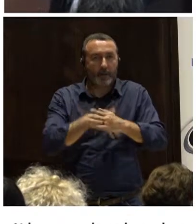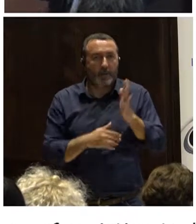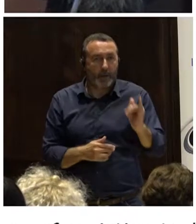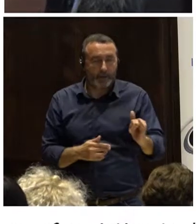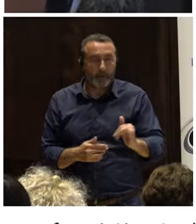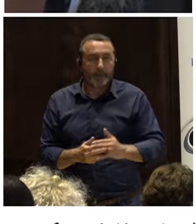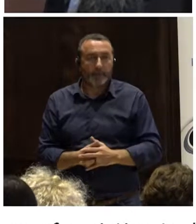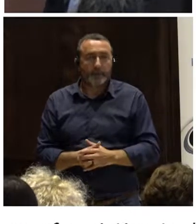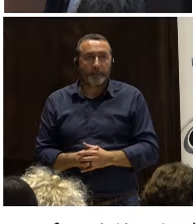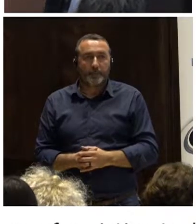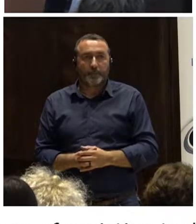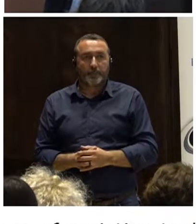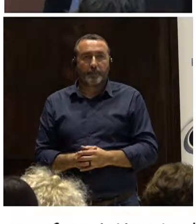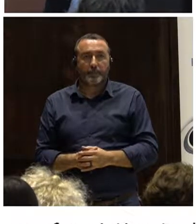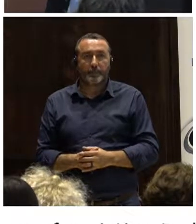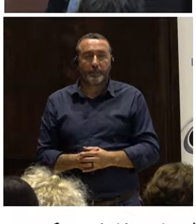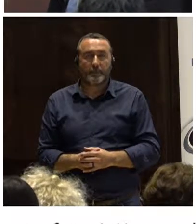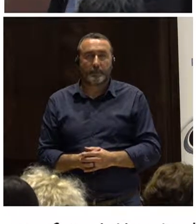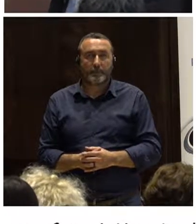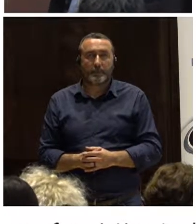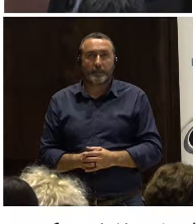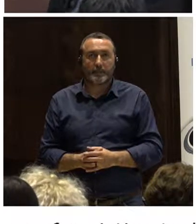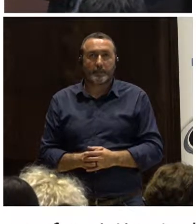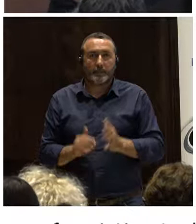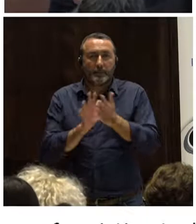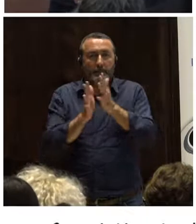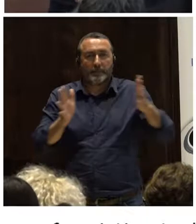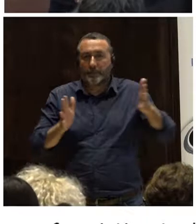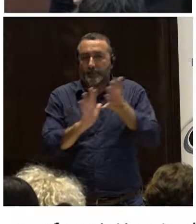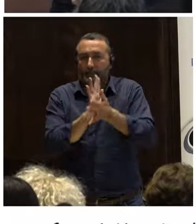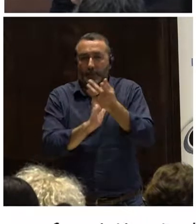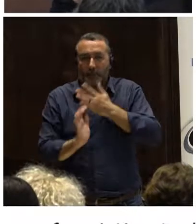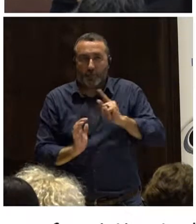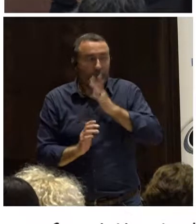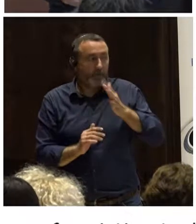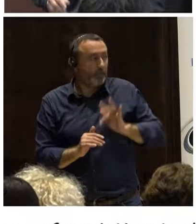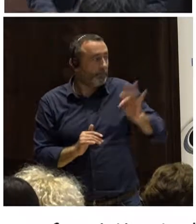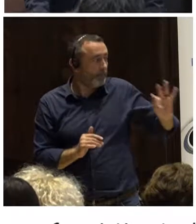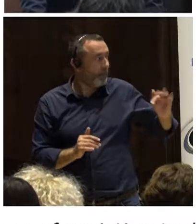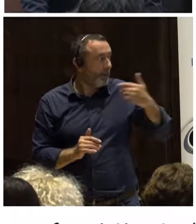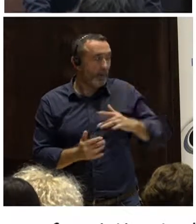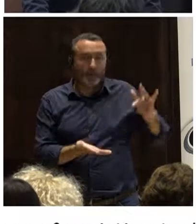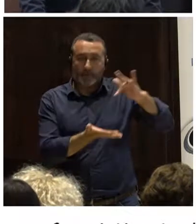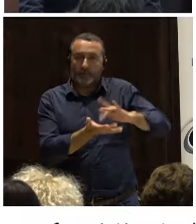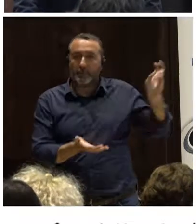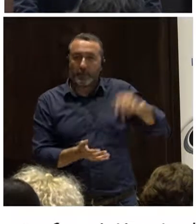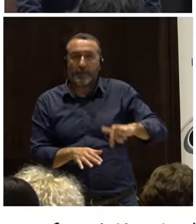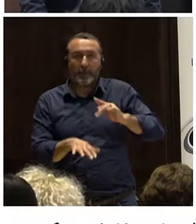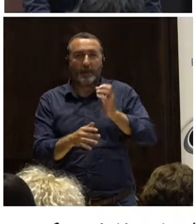don't want to take more time from them because the real people are them. So we will start in